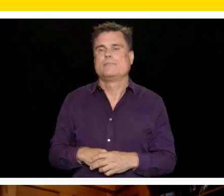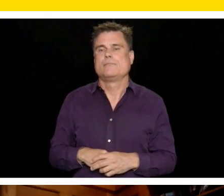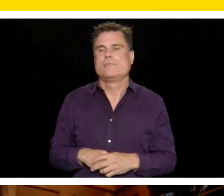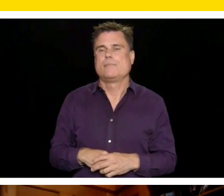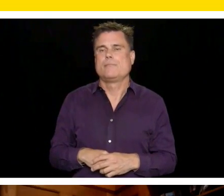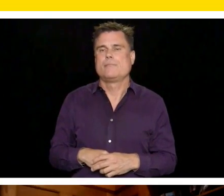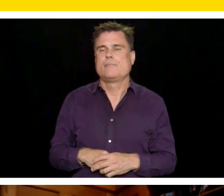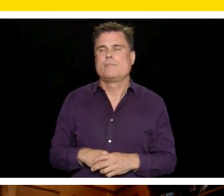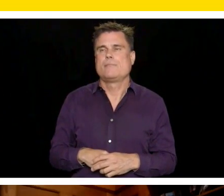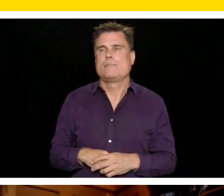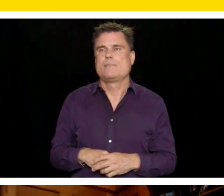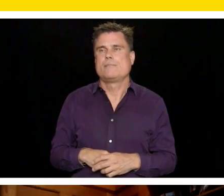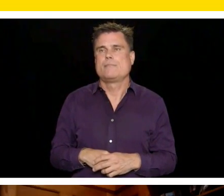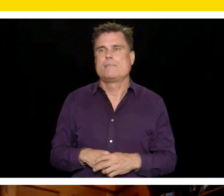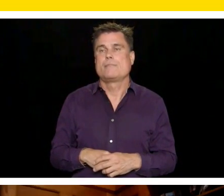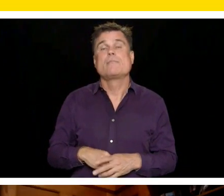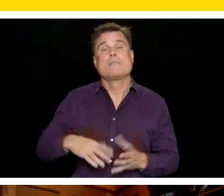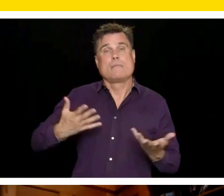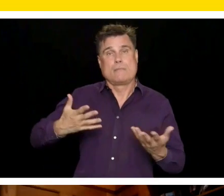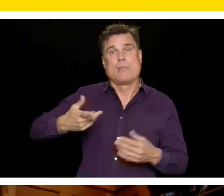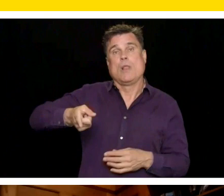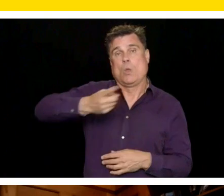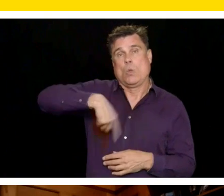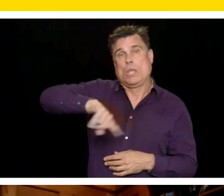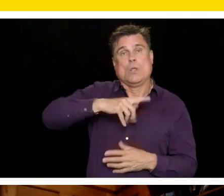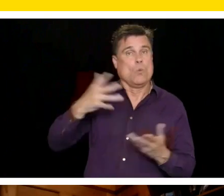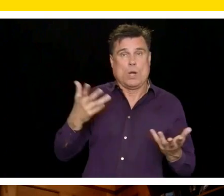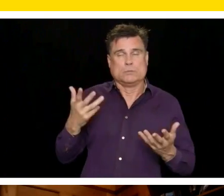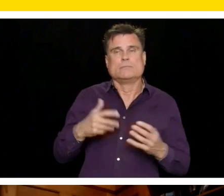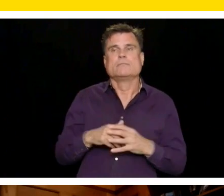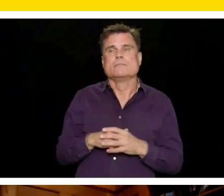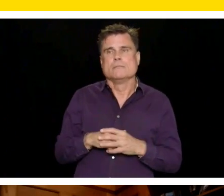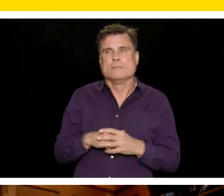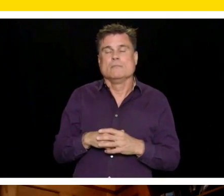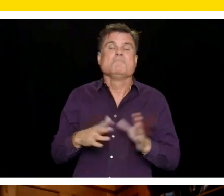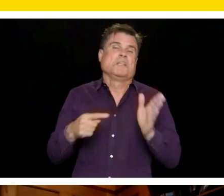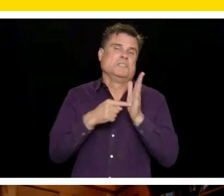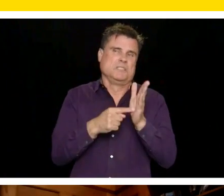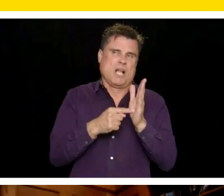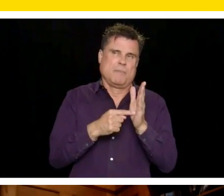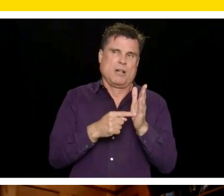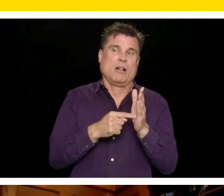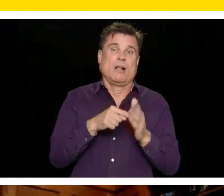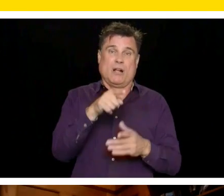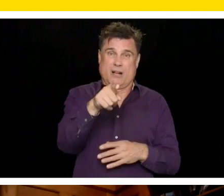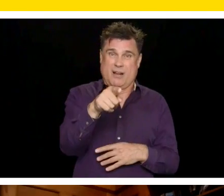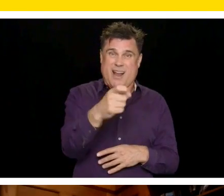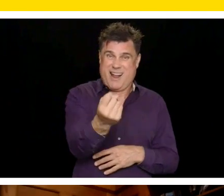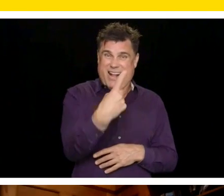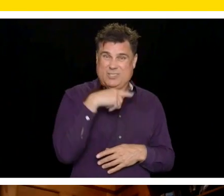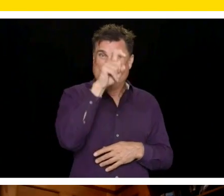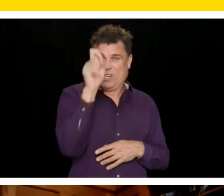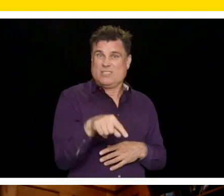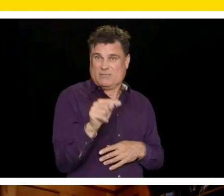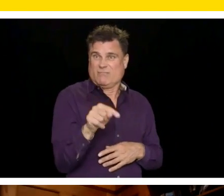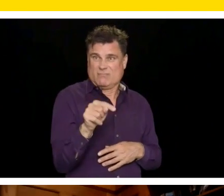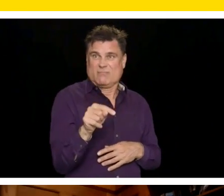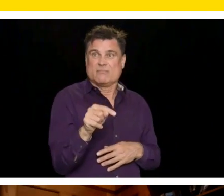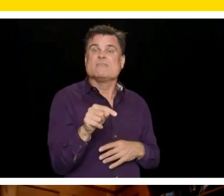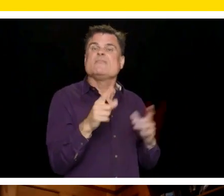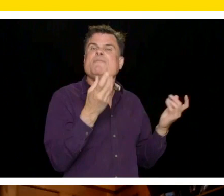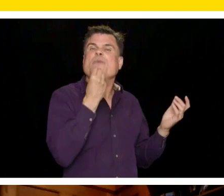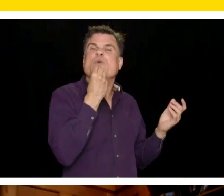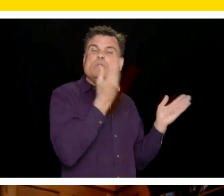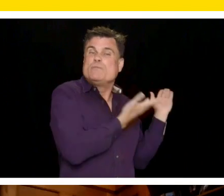a large industry support. What we found is we set up these digital meetups that initially we were meeting every